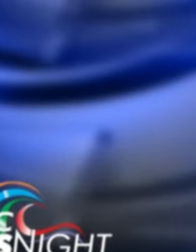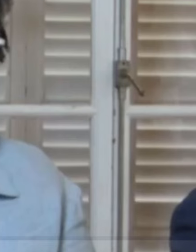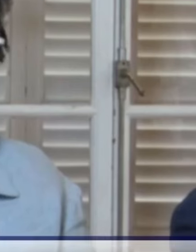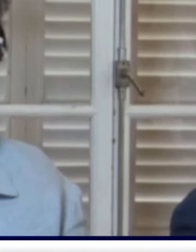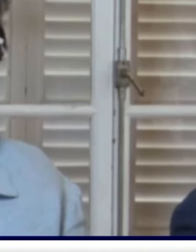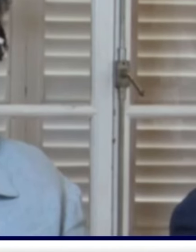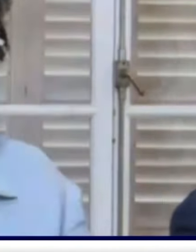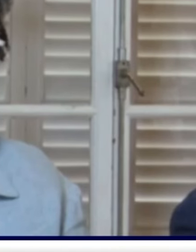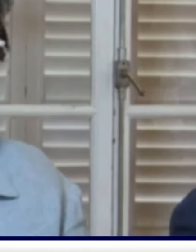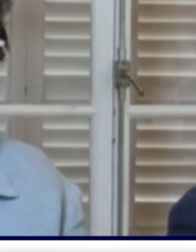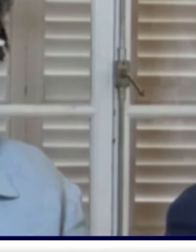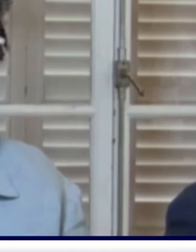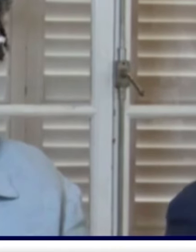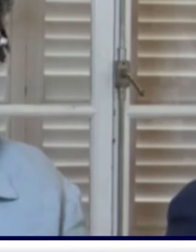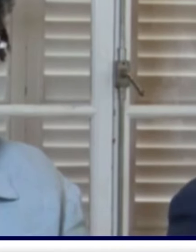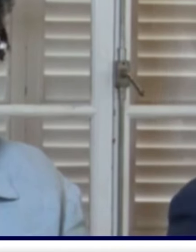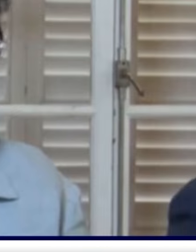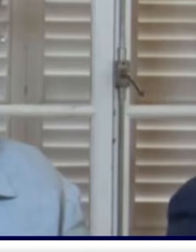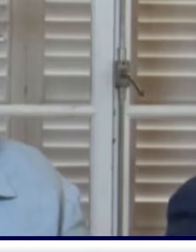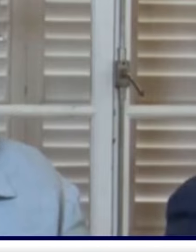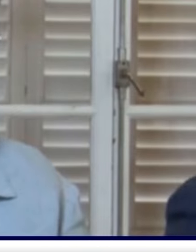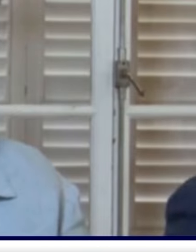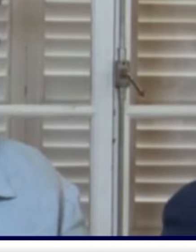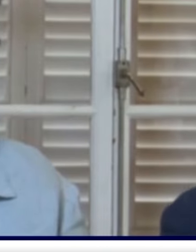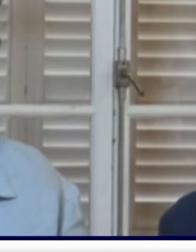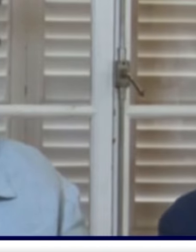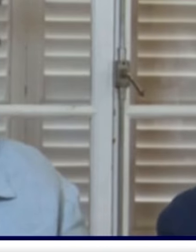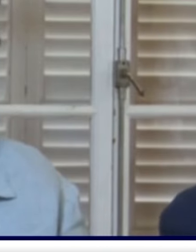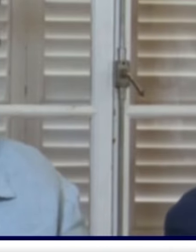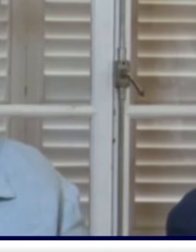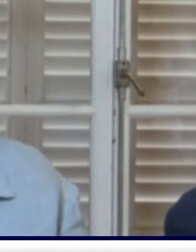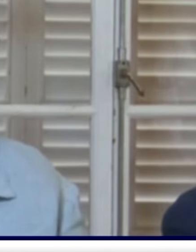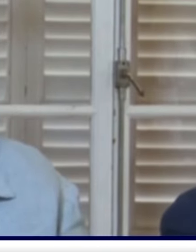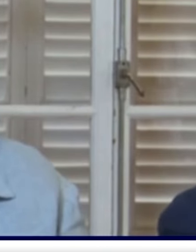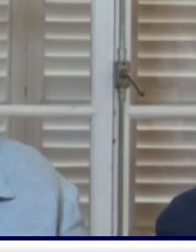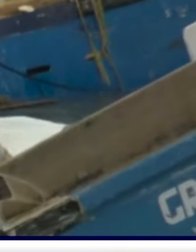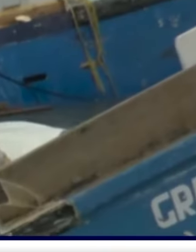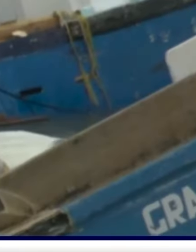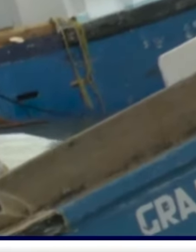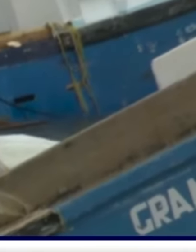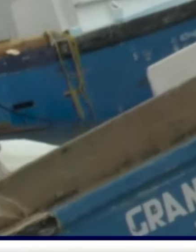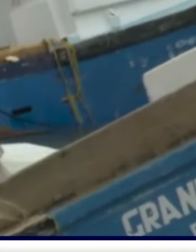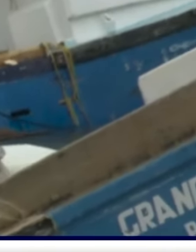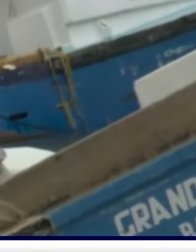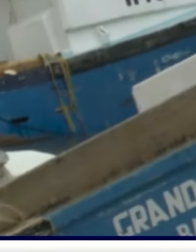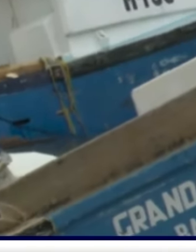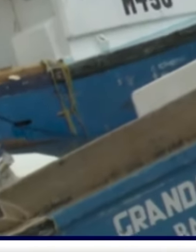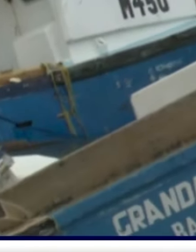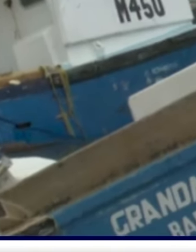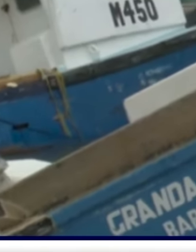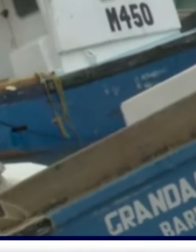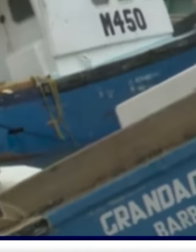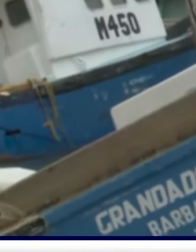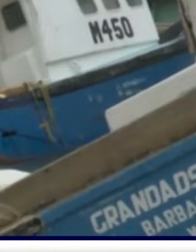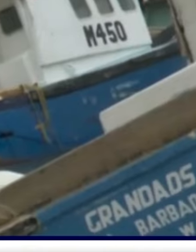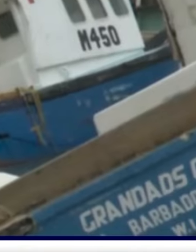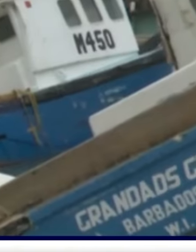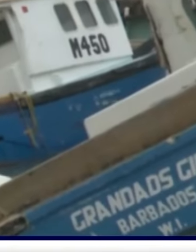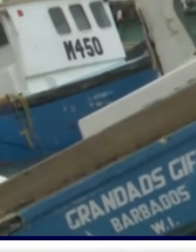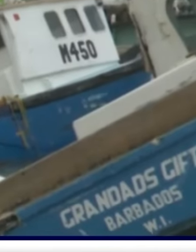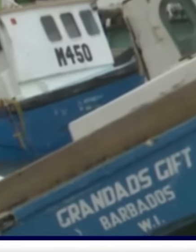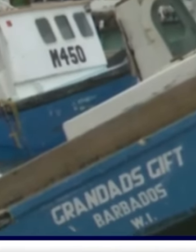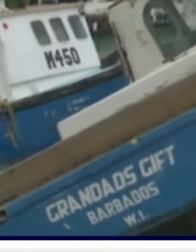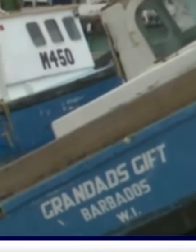Prime Minister Motley announces new measures to address a crime spike. Help on the way to get the fishing industry back to